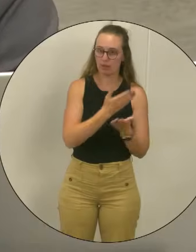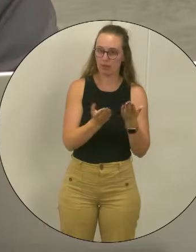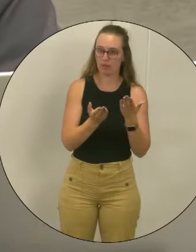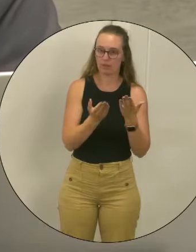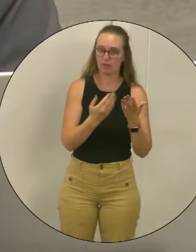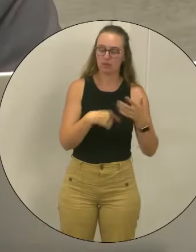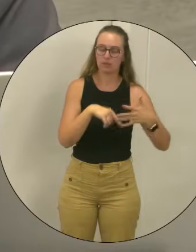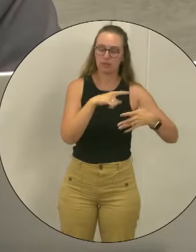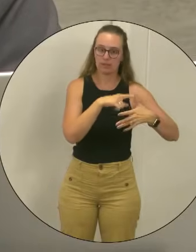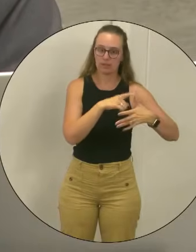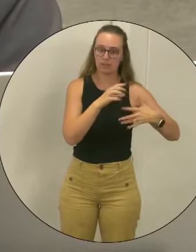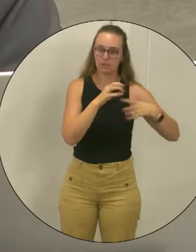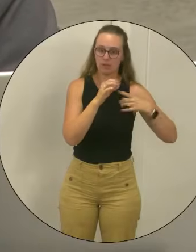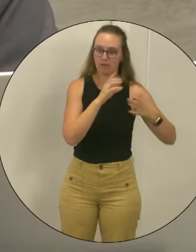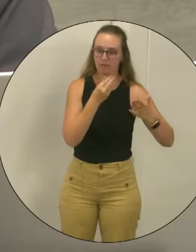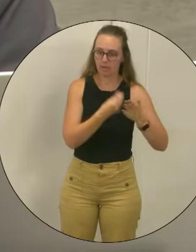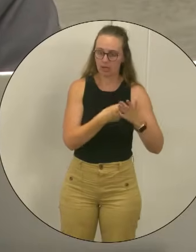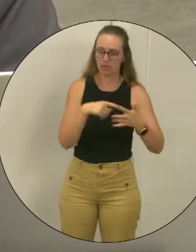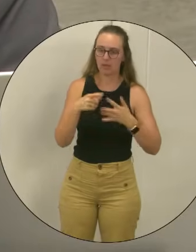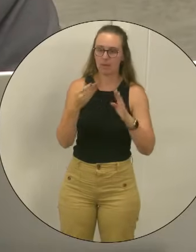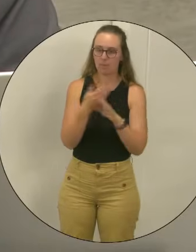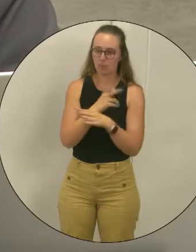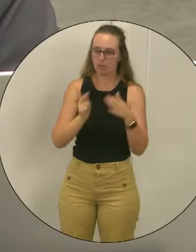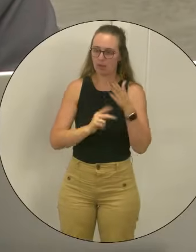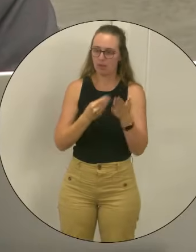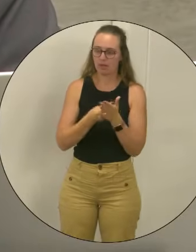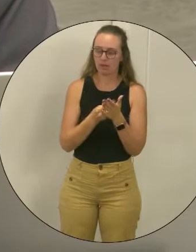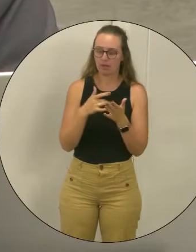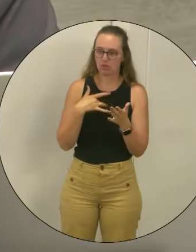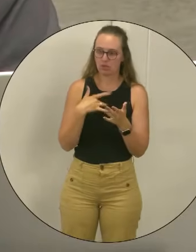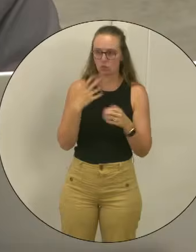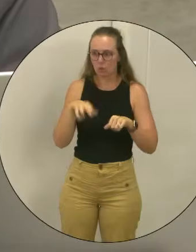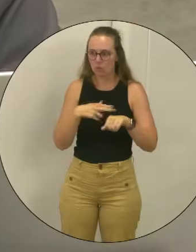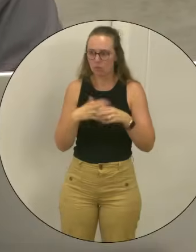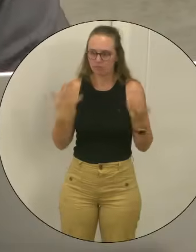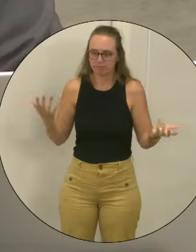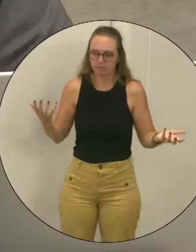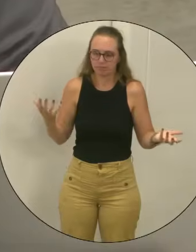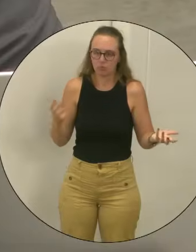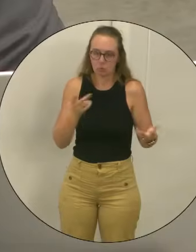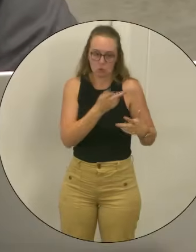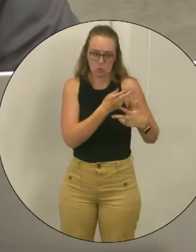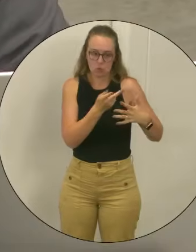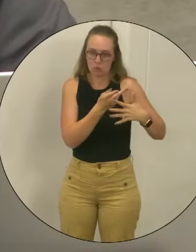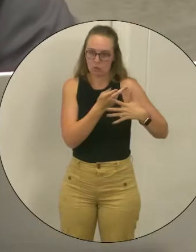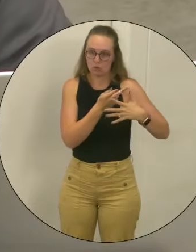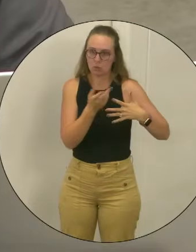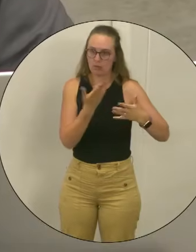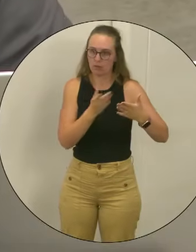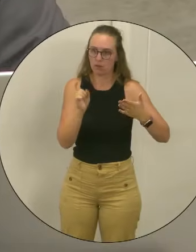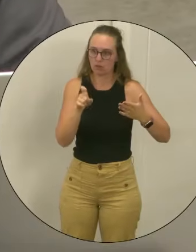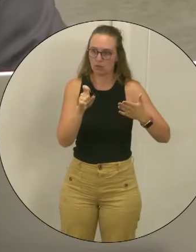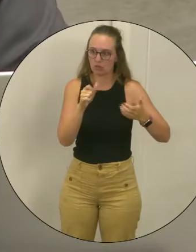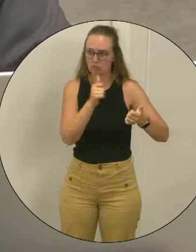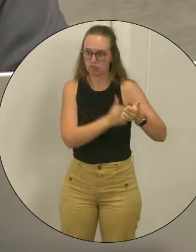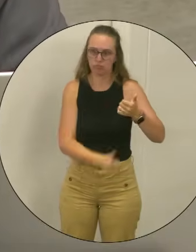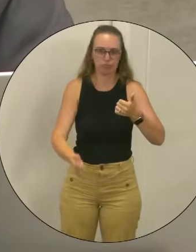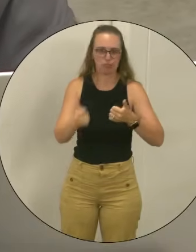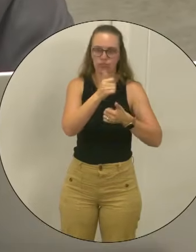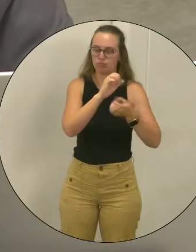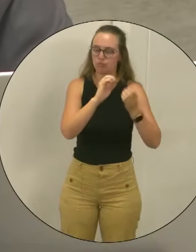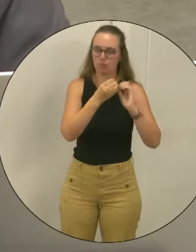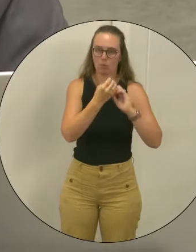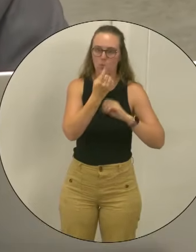SPED funding, pre-K funding. To me, it feels reasonable for us to say, well, those two things should absolutely be on our